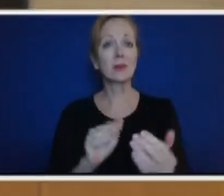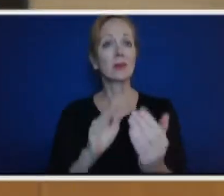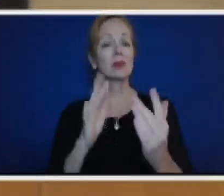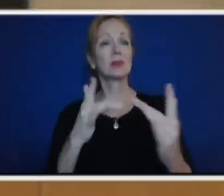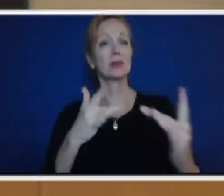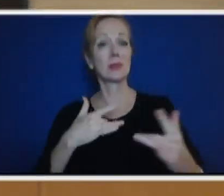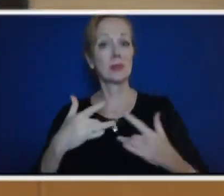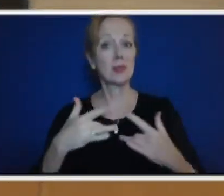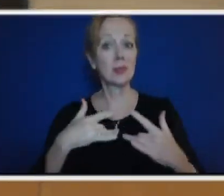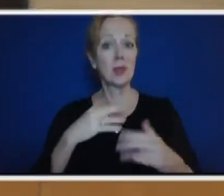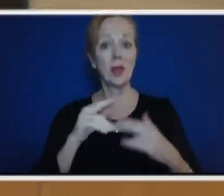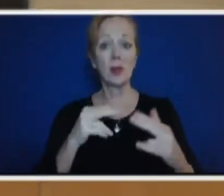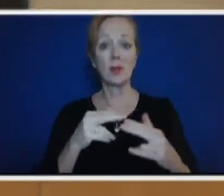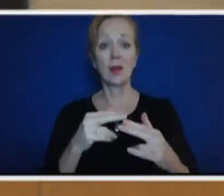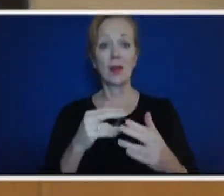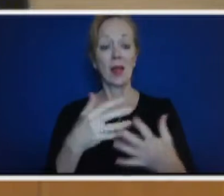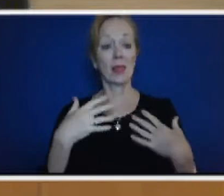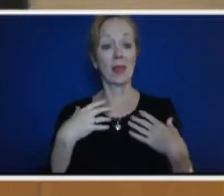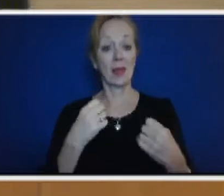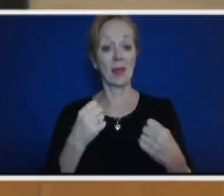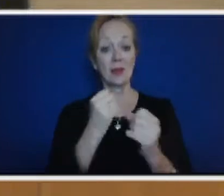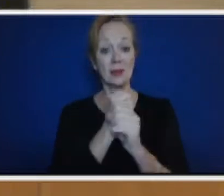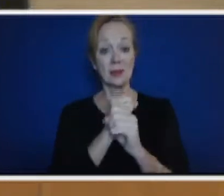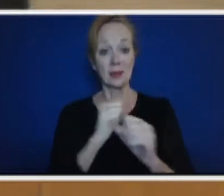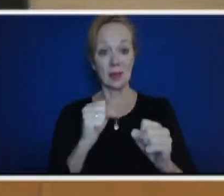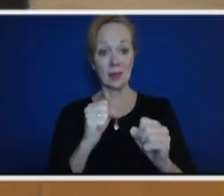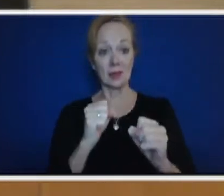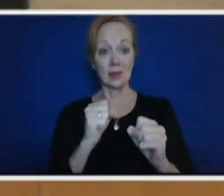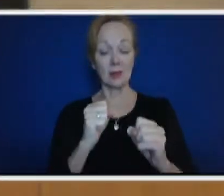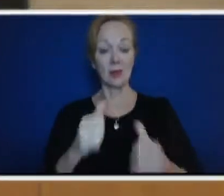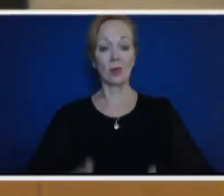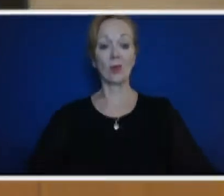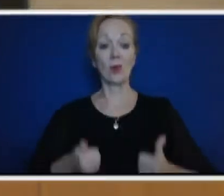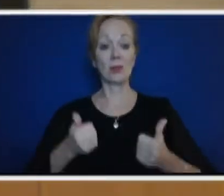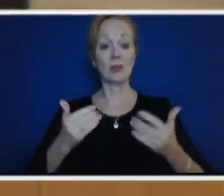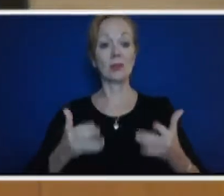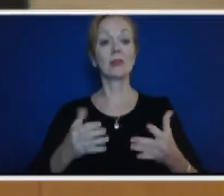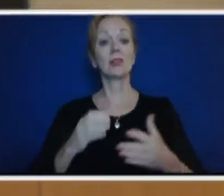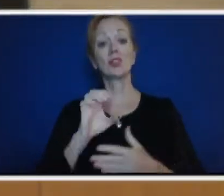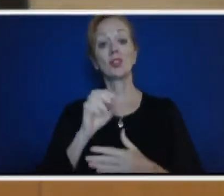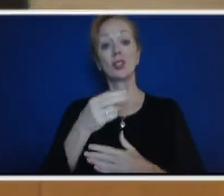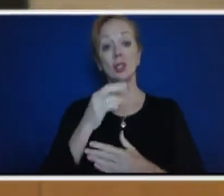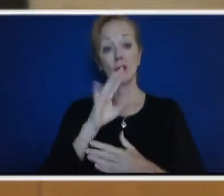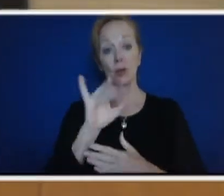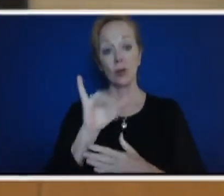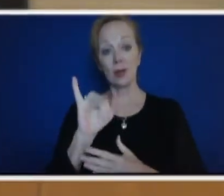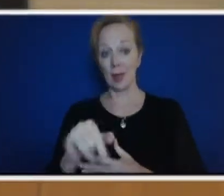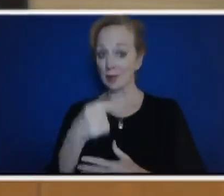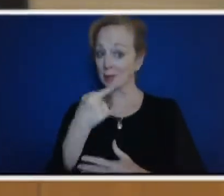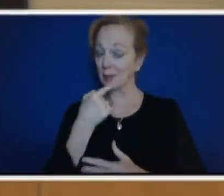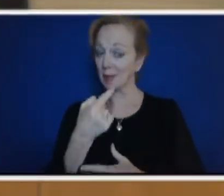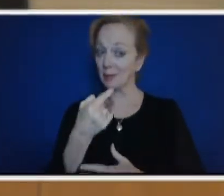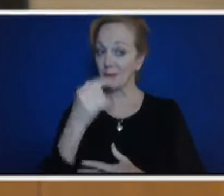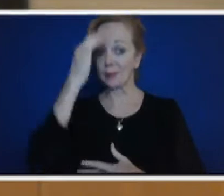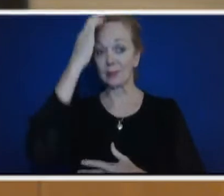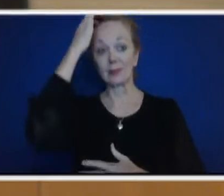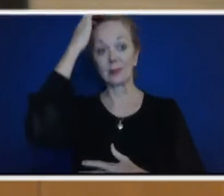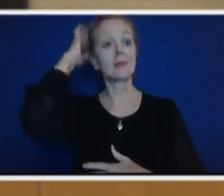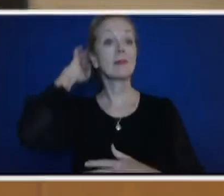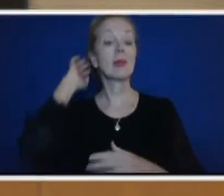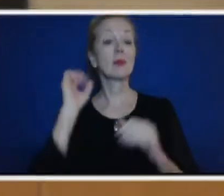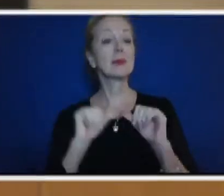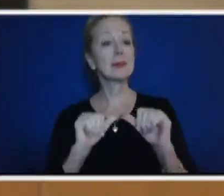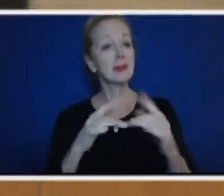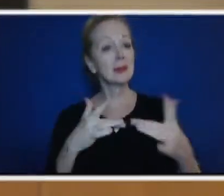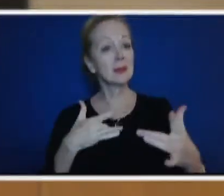concerns about the health and safety of residents in Cherry. That being said, we still have some concerns